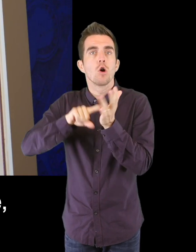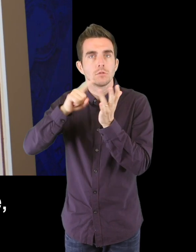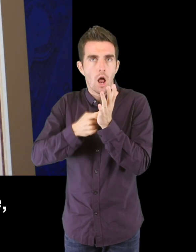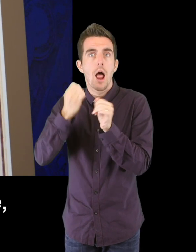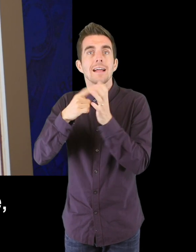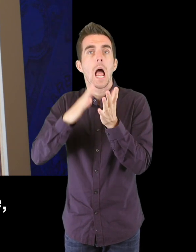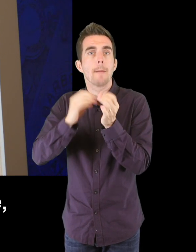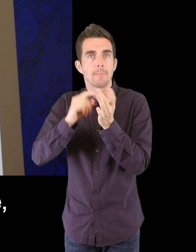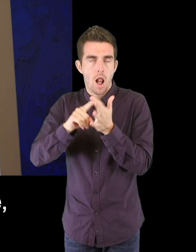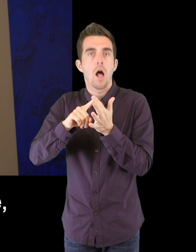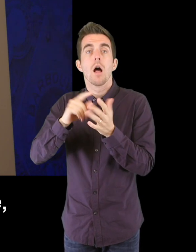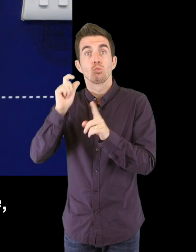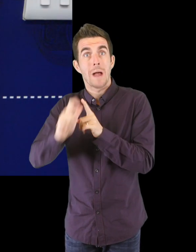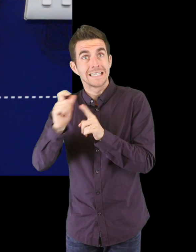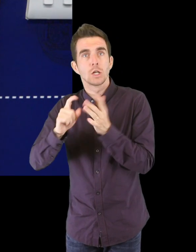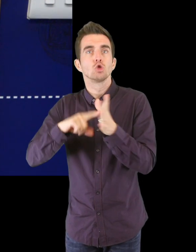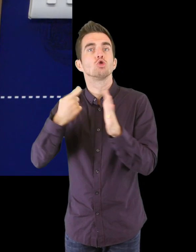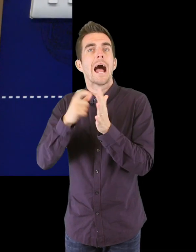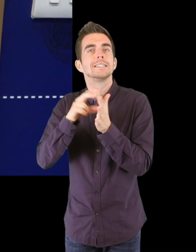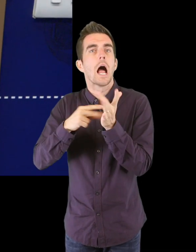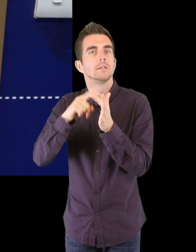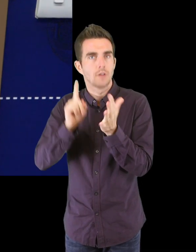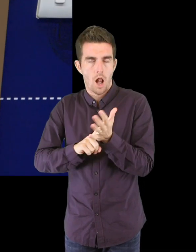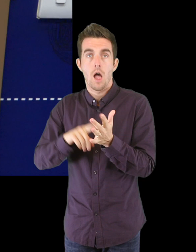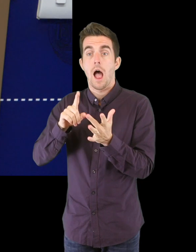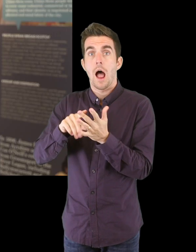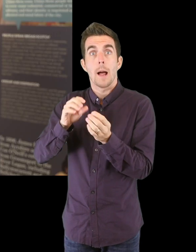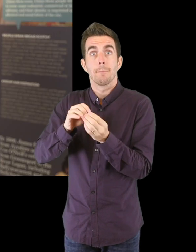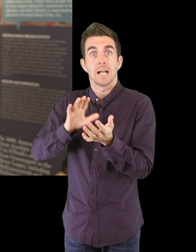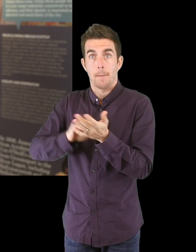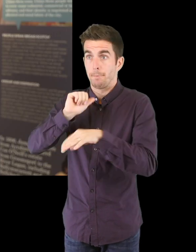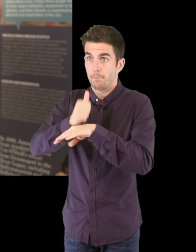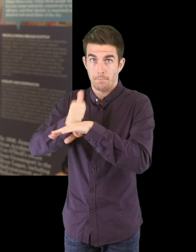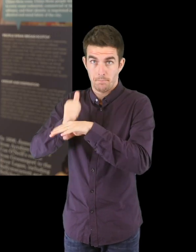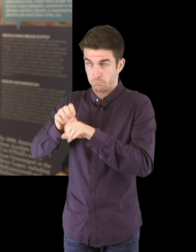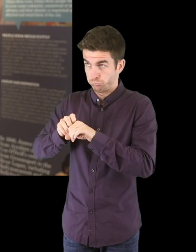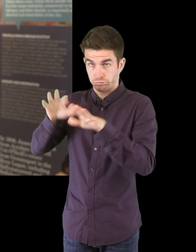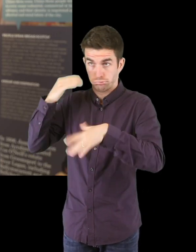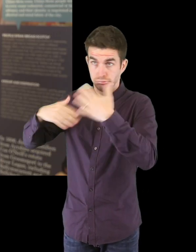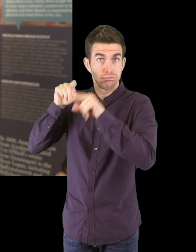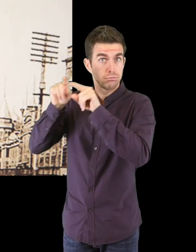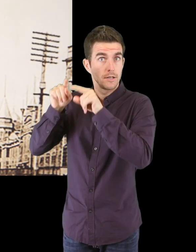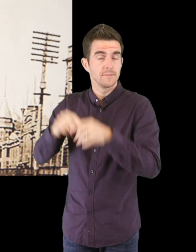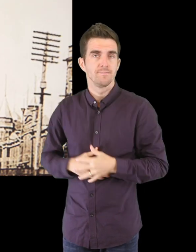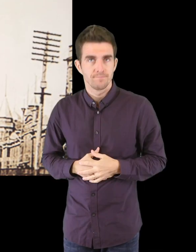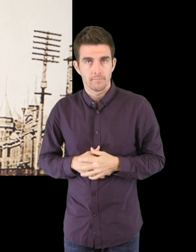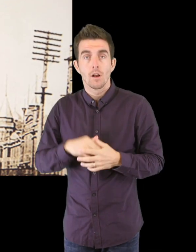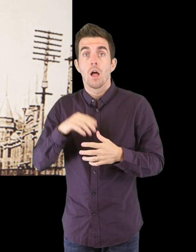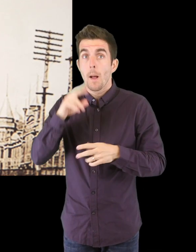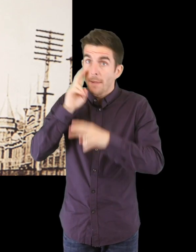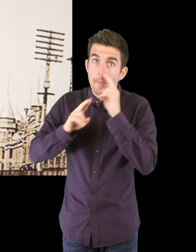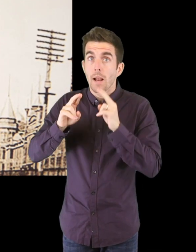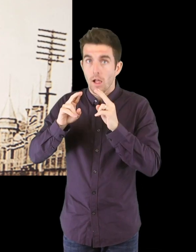commerce such as Procter & Gamble, Jack Daniel's Whiskey or IBM, the links across the sea are immense. We